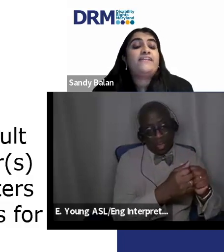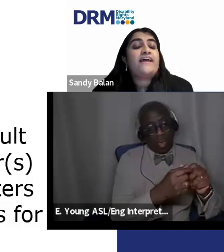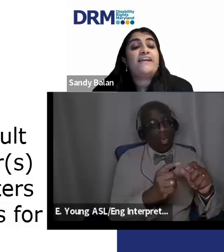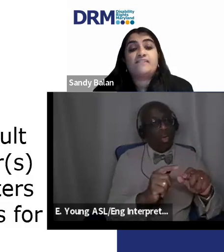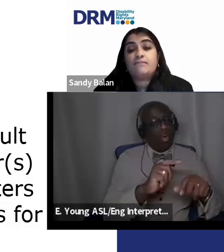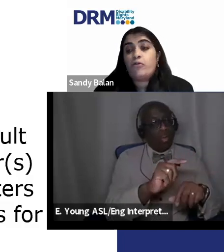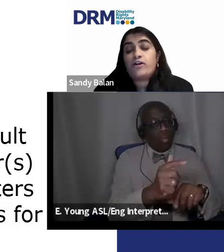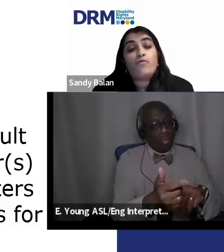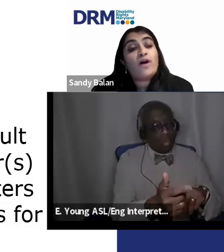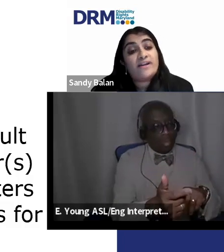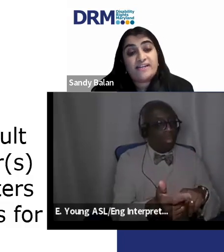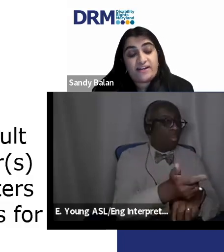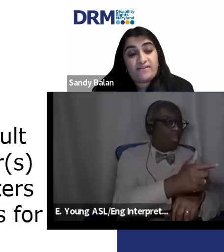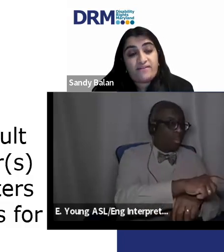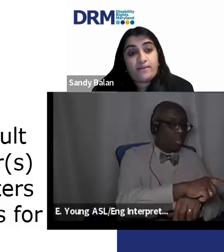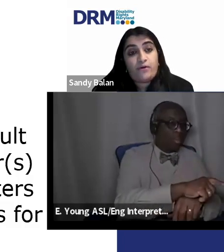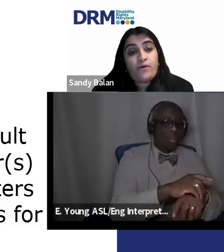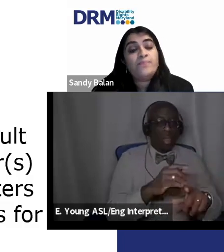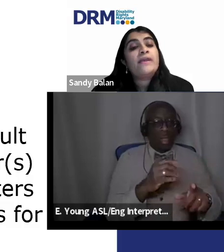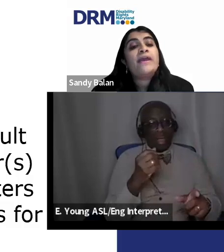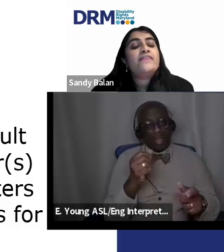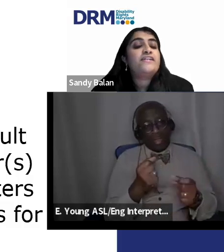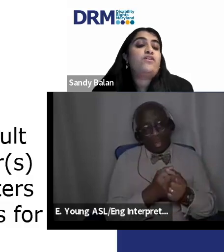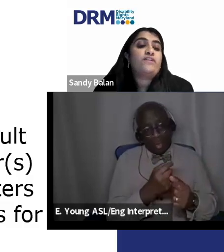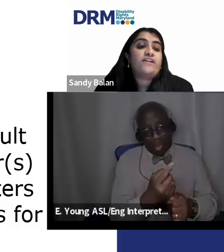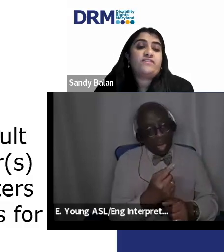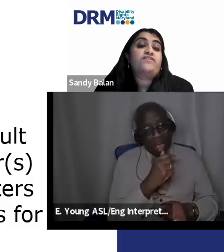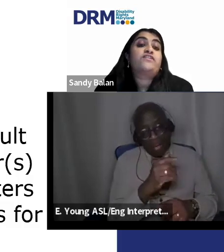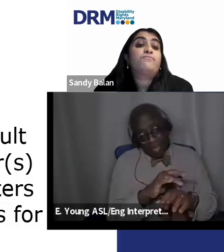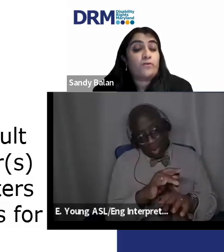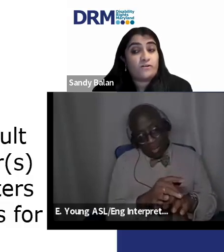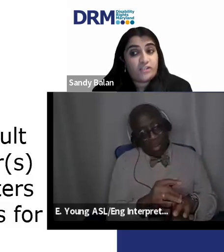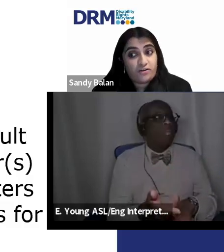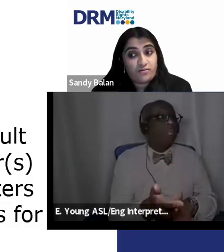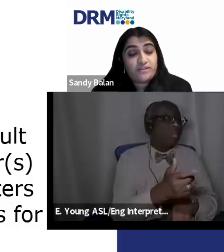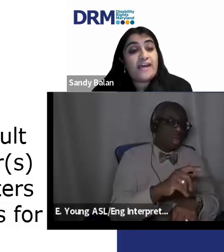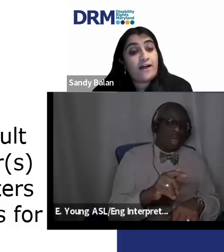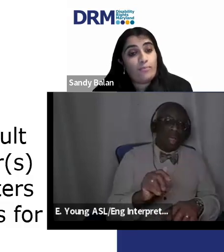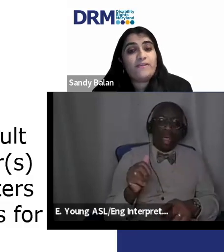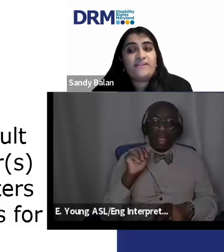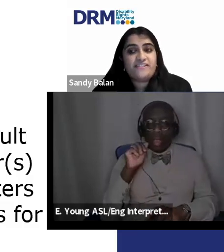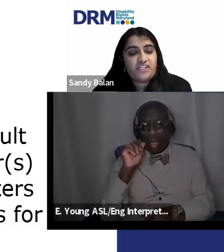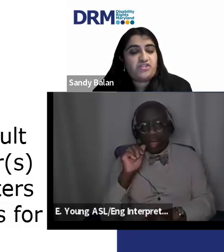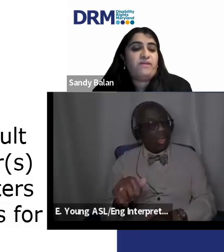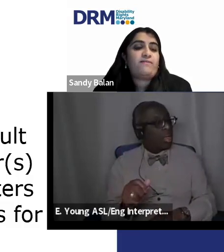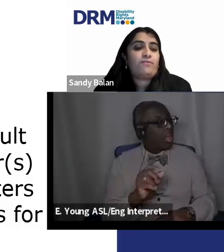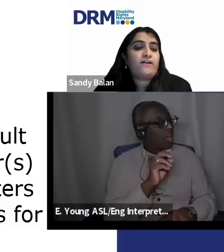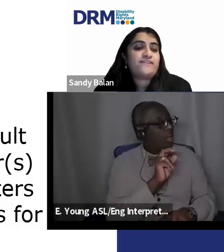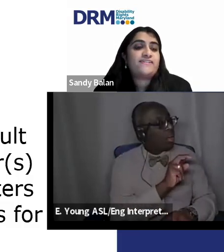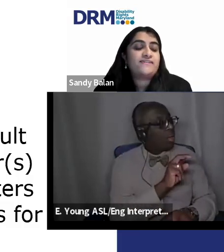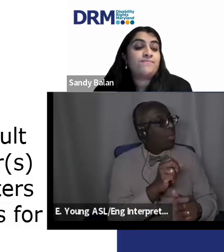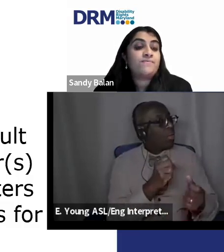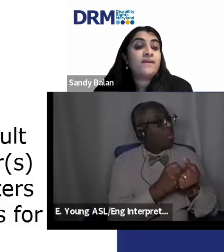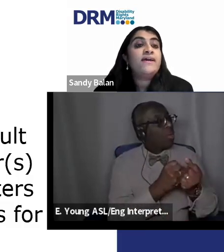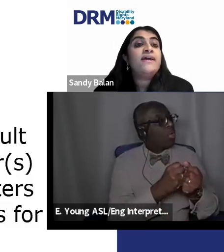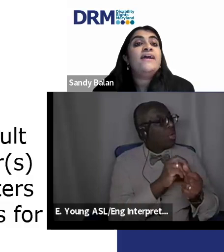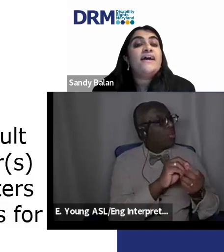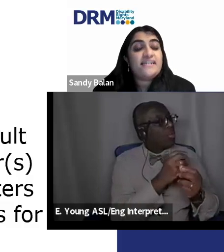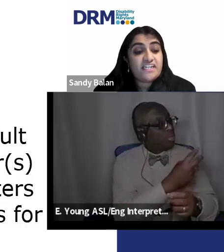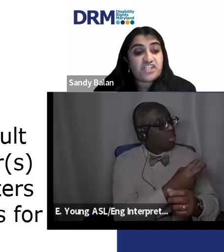successively, meaning that if supporter 1 is unavailable, the adult can turn to supporter 2 to help in the decision-making